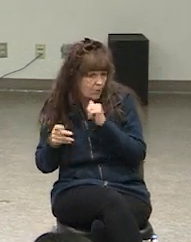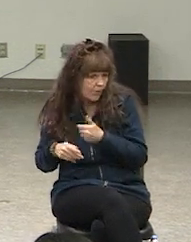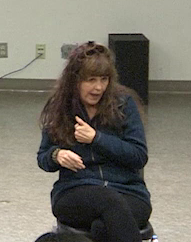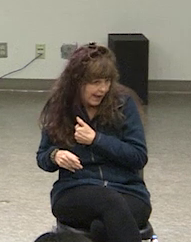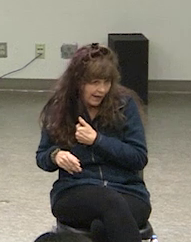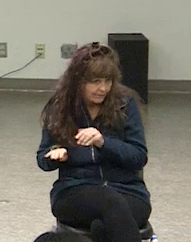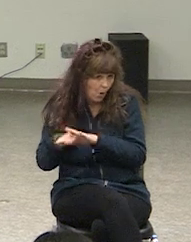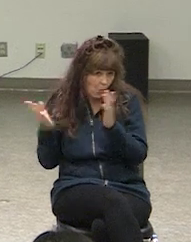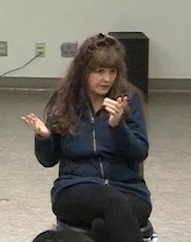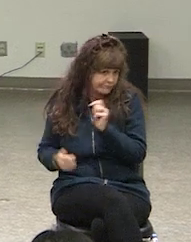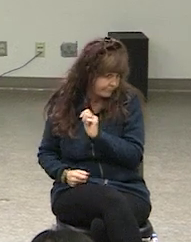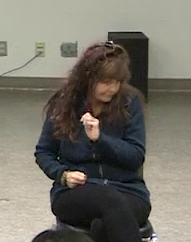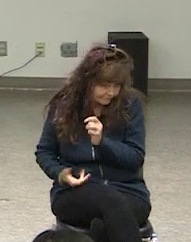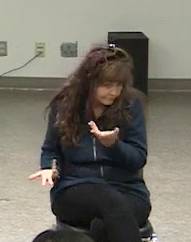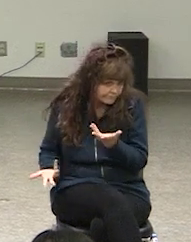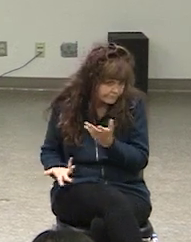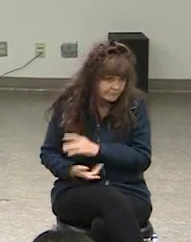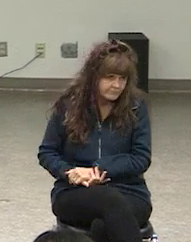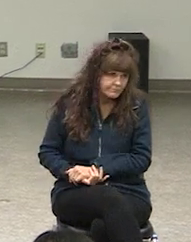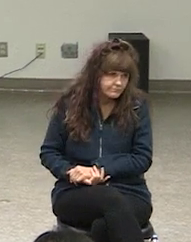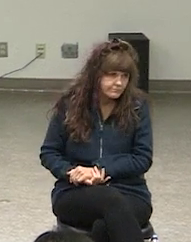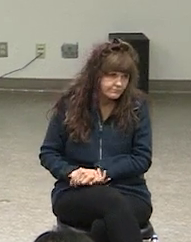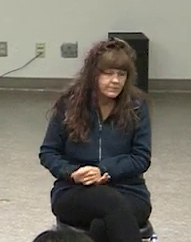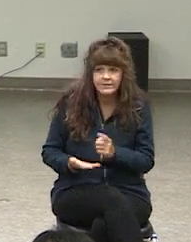can use facilities.